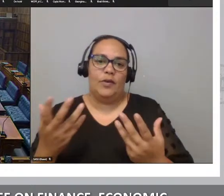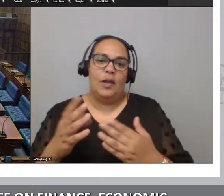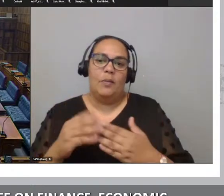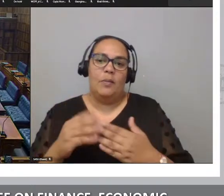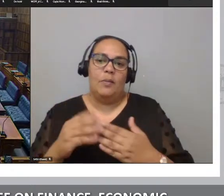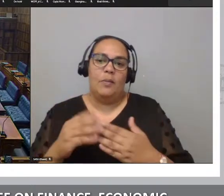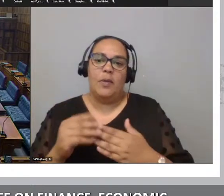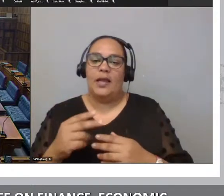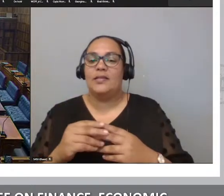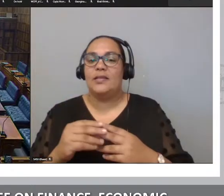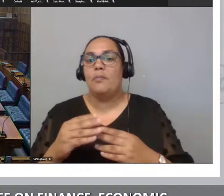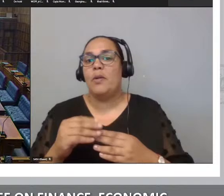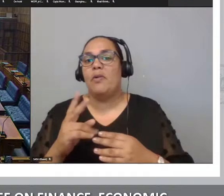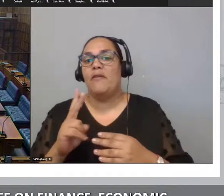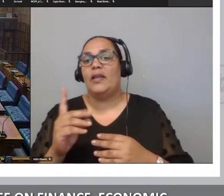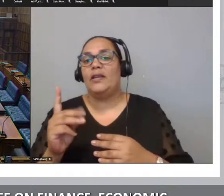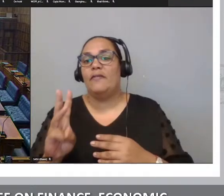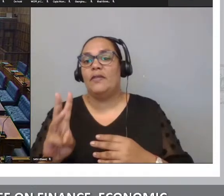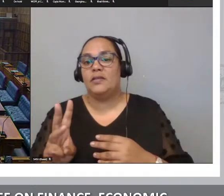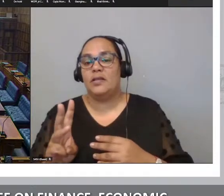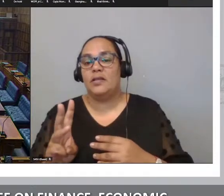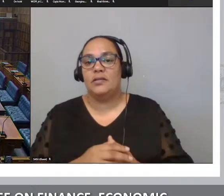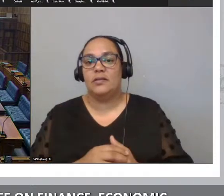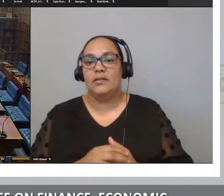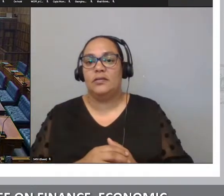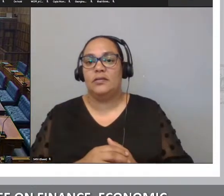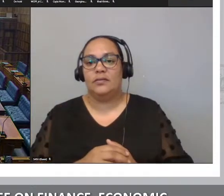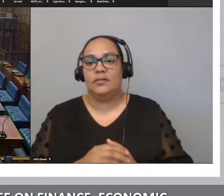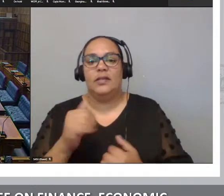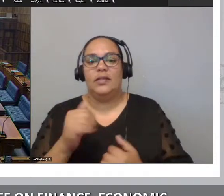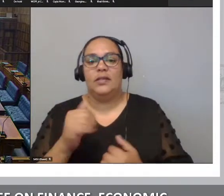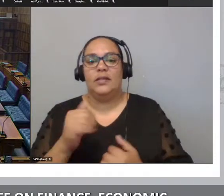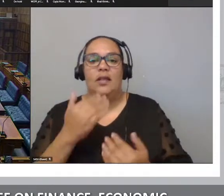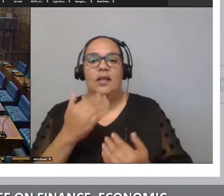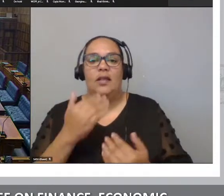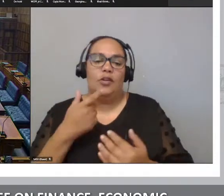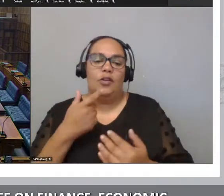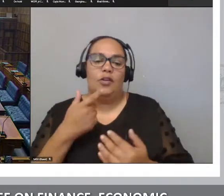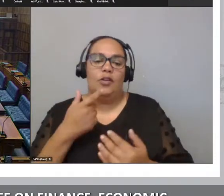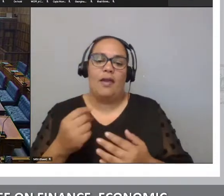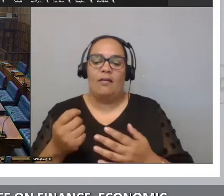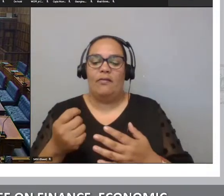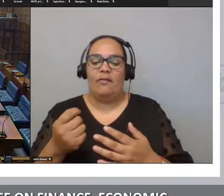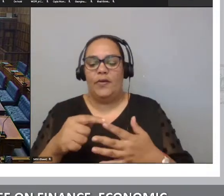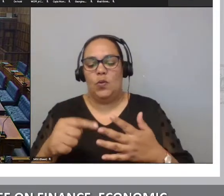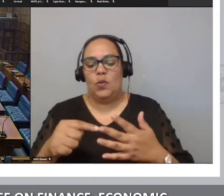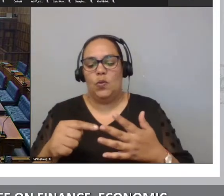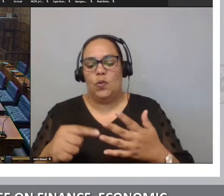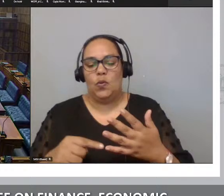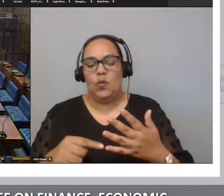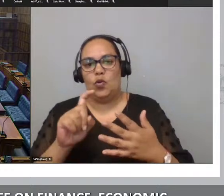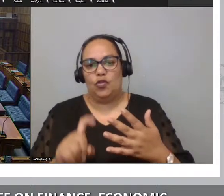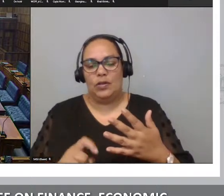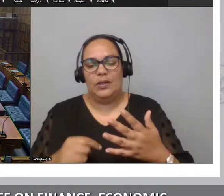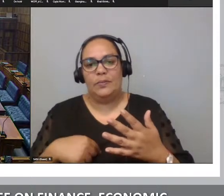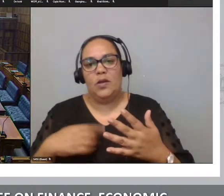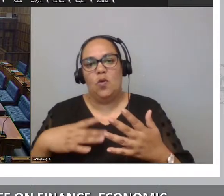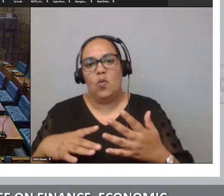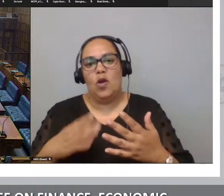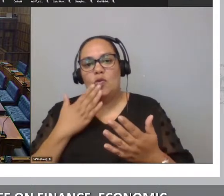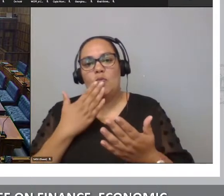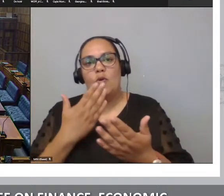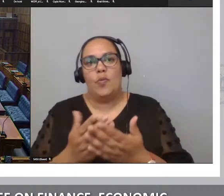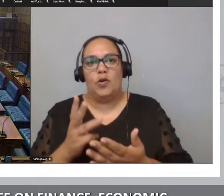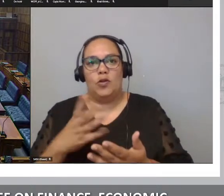BR member funer yes thank you chair I've got a number of questions that I would like to